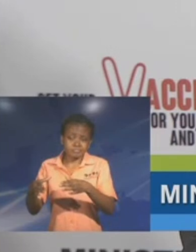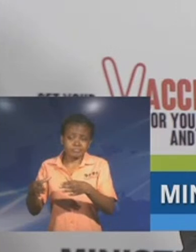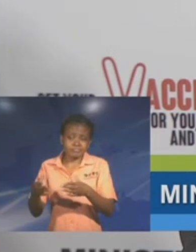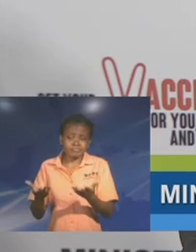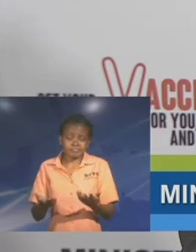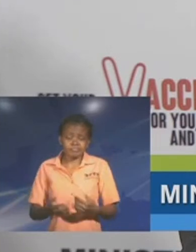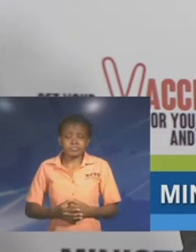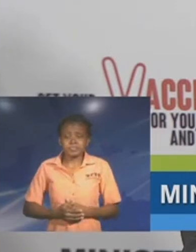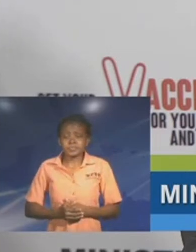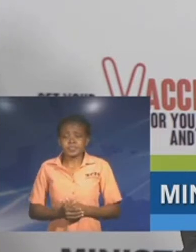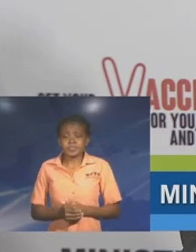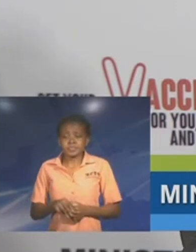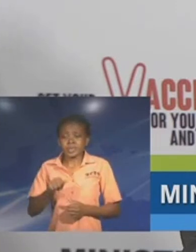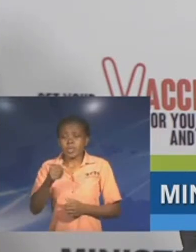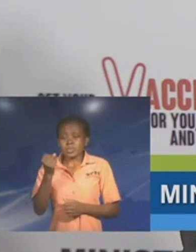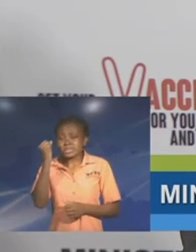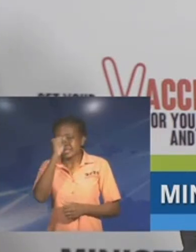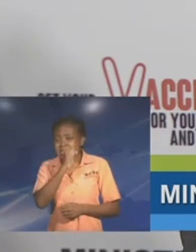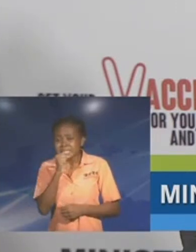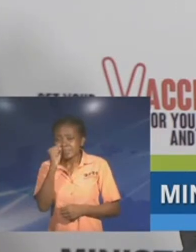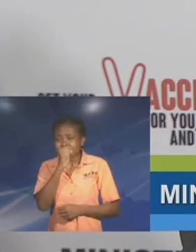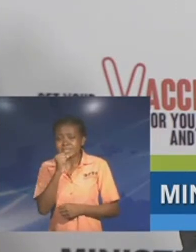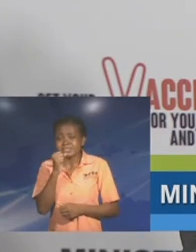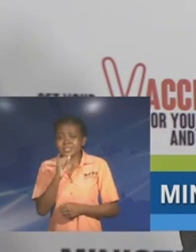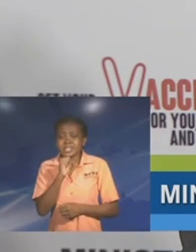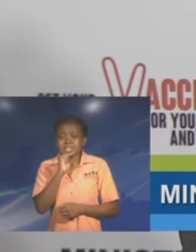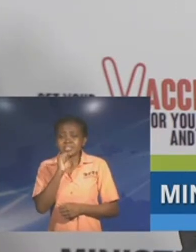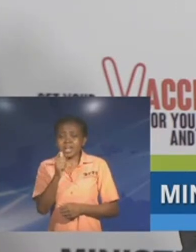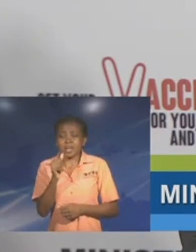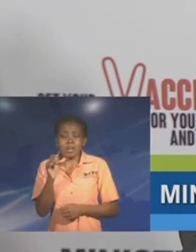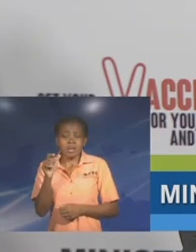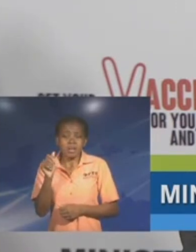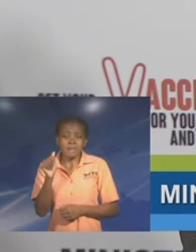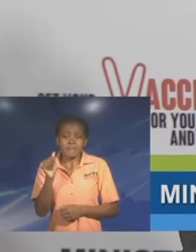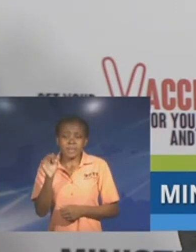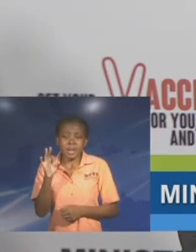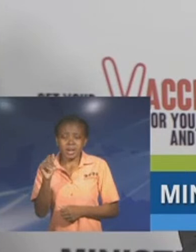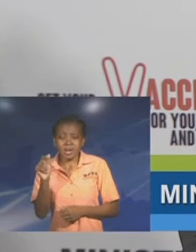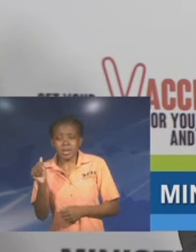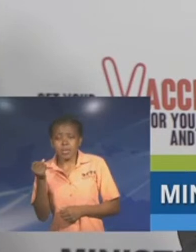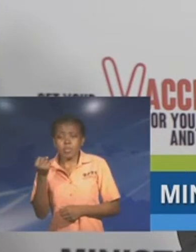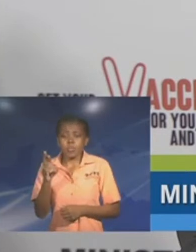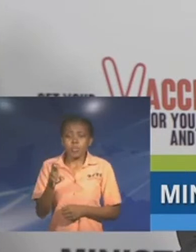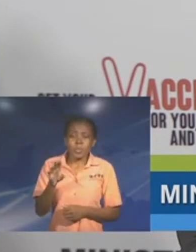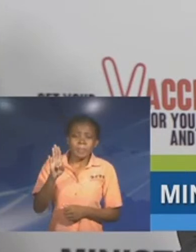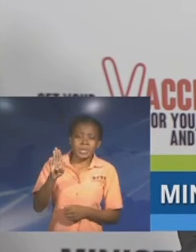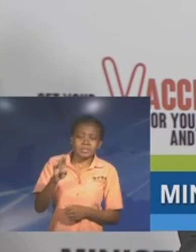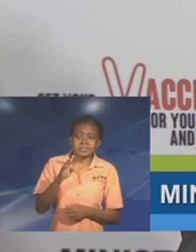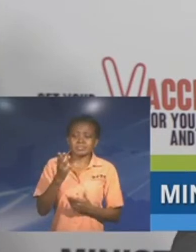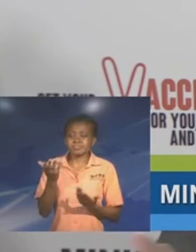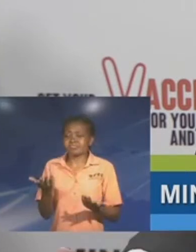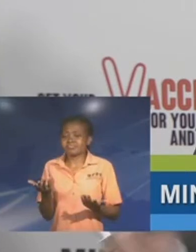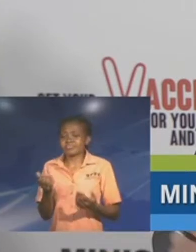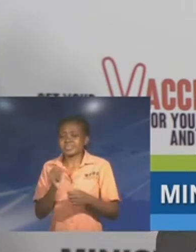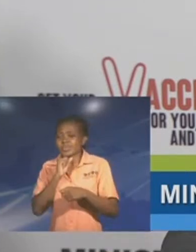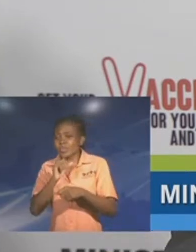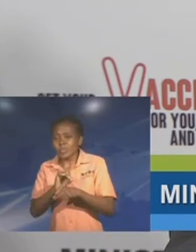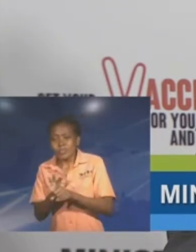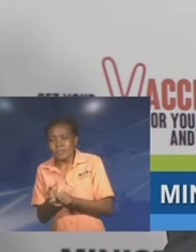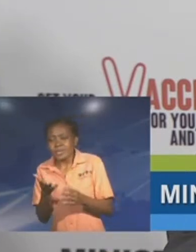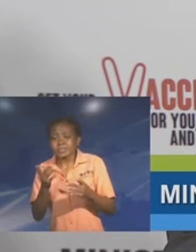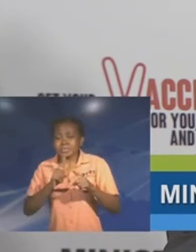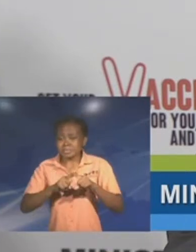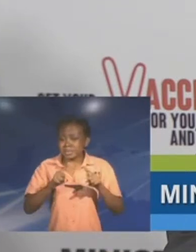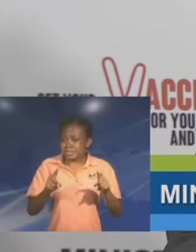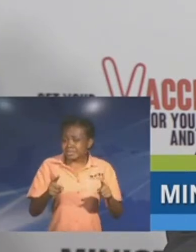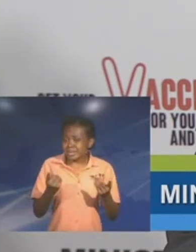or serious, meaning it's not influenza A, it's not influenza B, it's not COVID-19 or the like, but it represents the